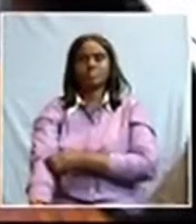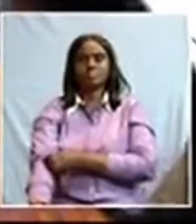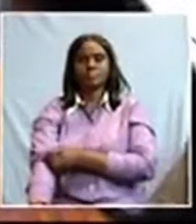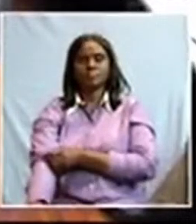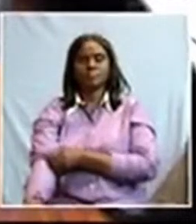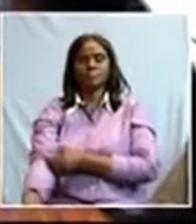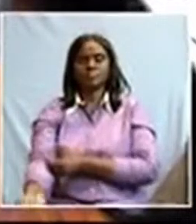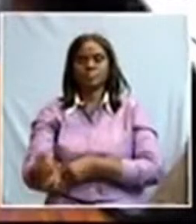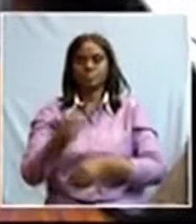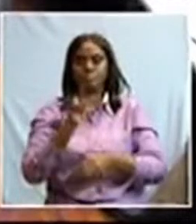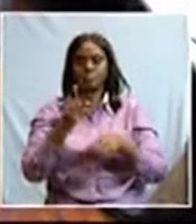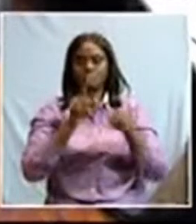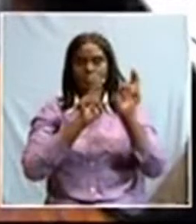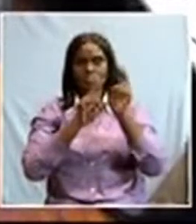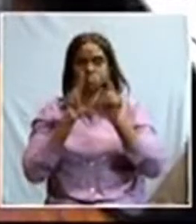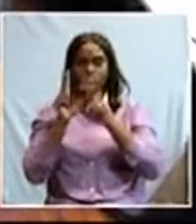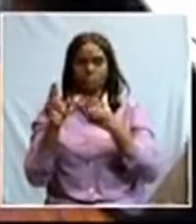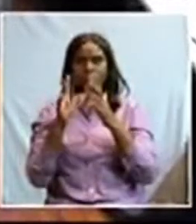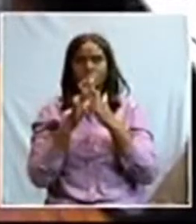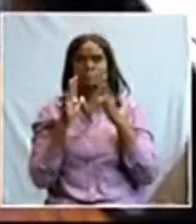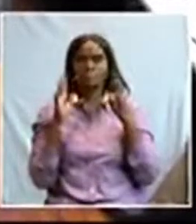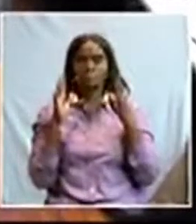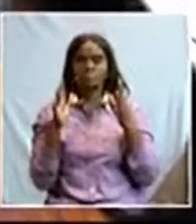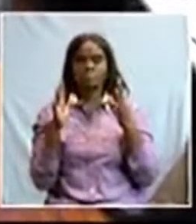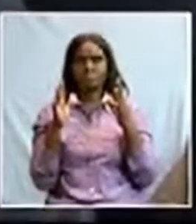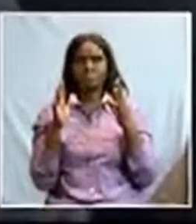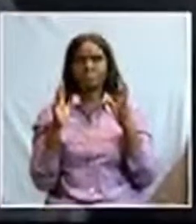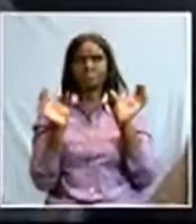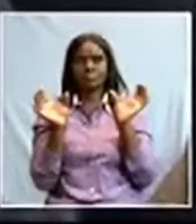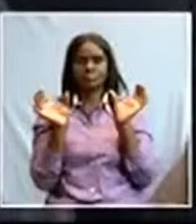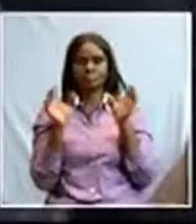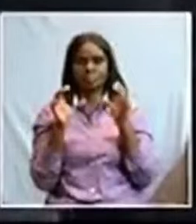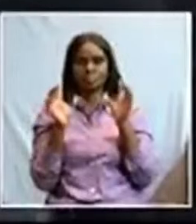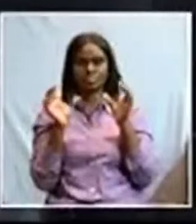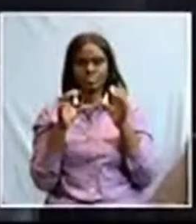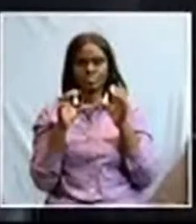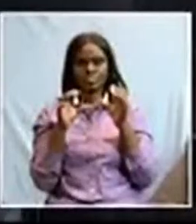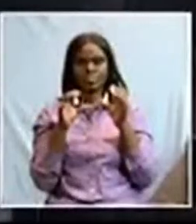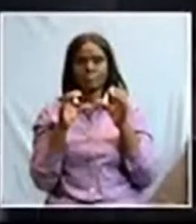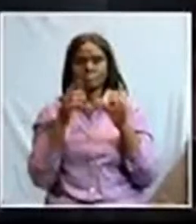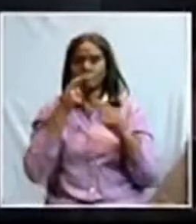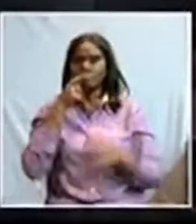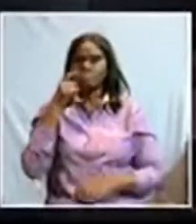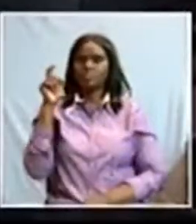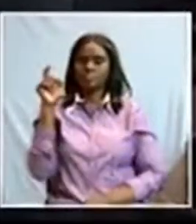You've answered rightly. The council instructs.